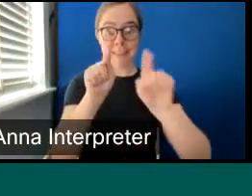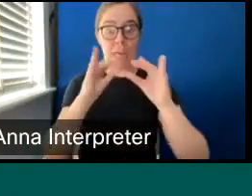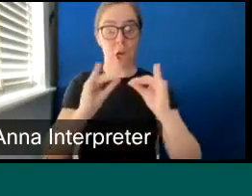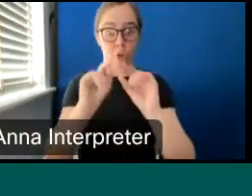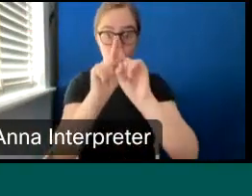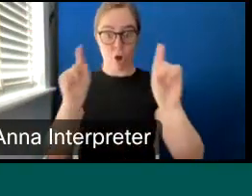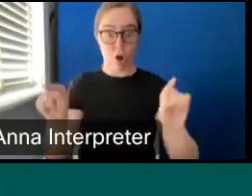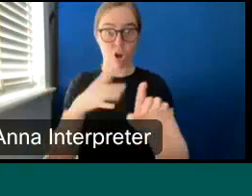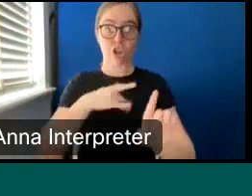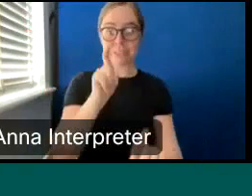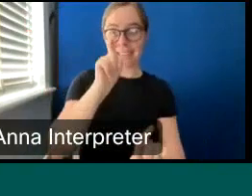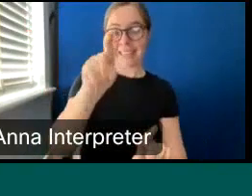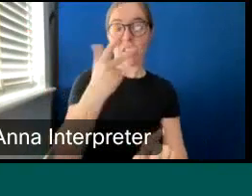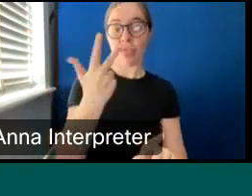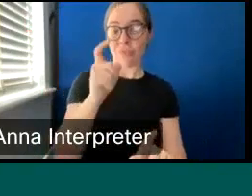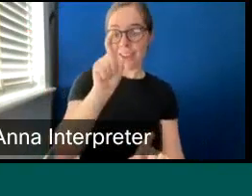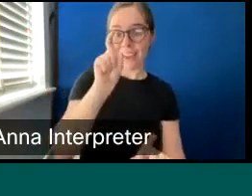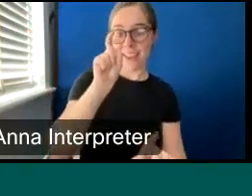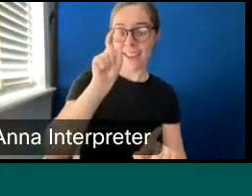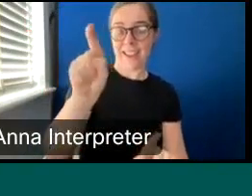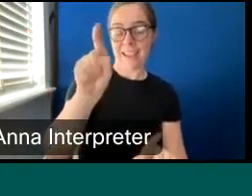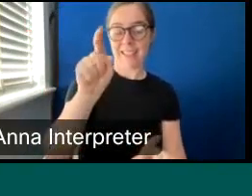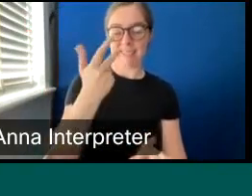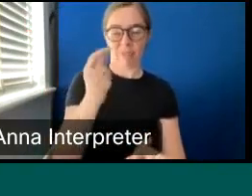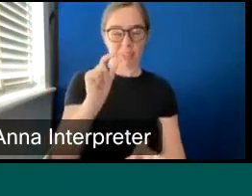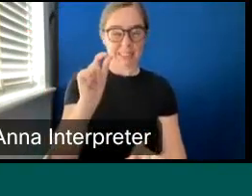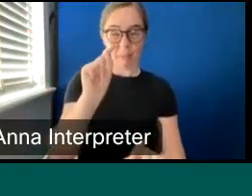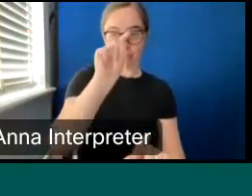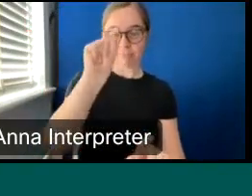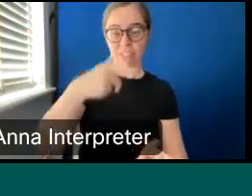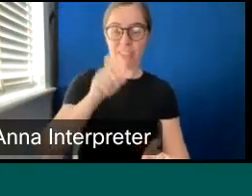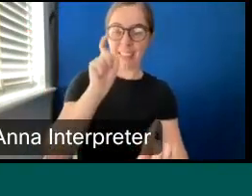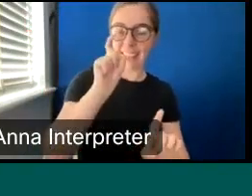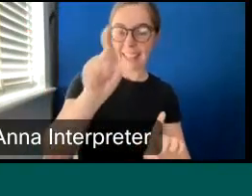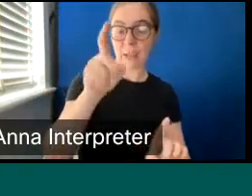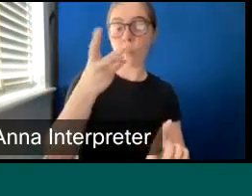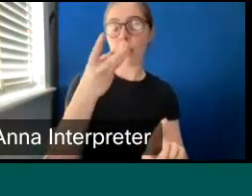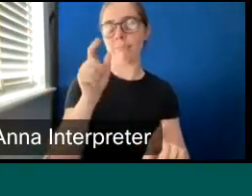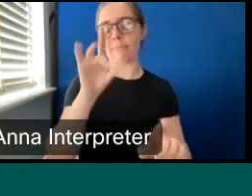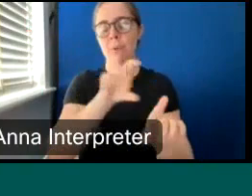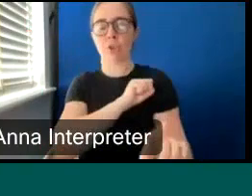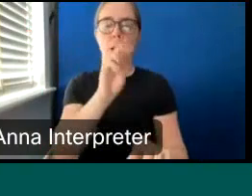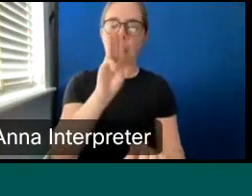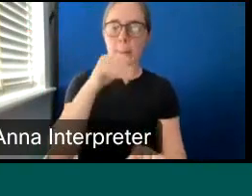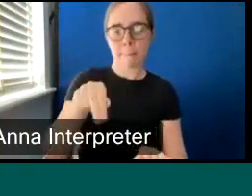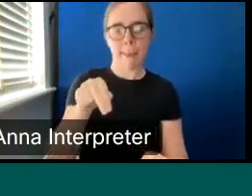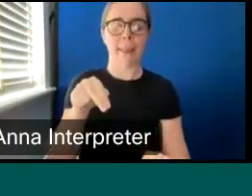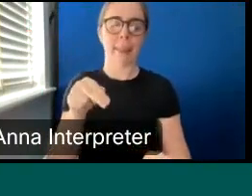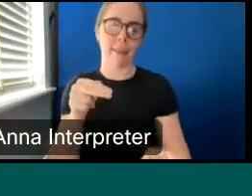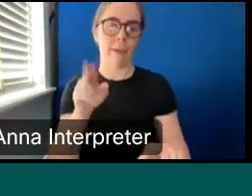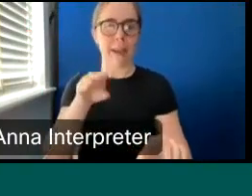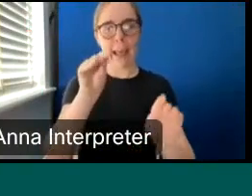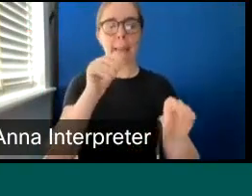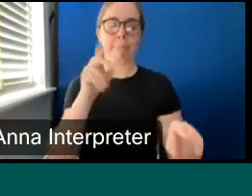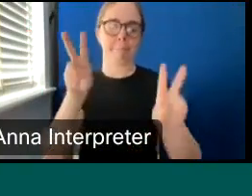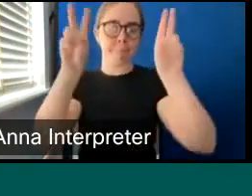the interpreters, and you will see 3 little dots and within options, and you can